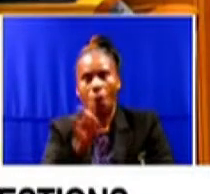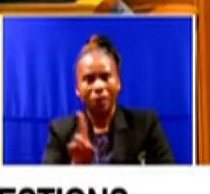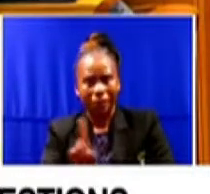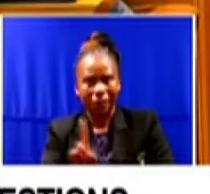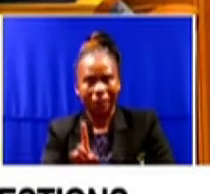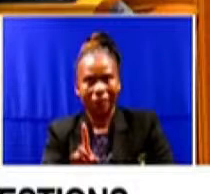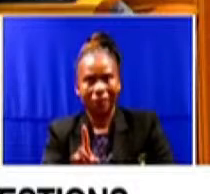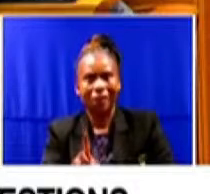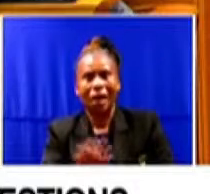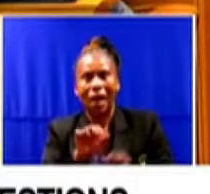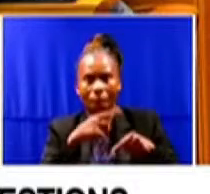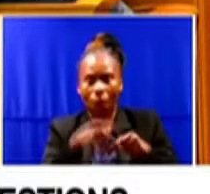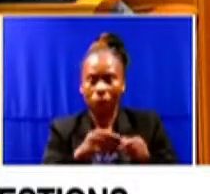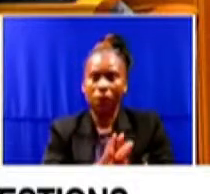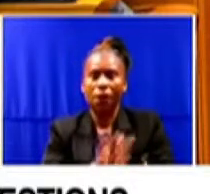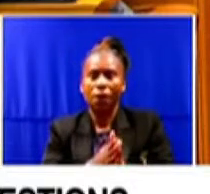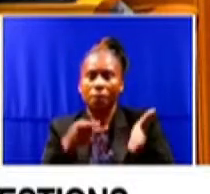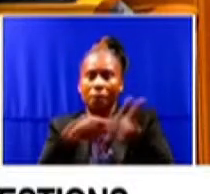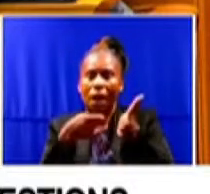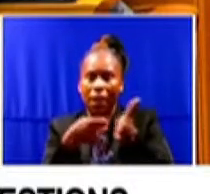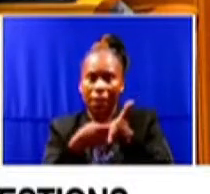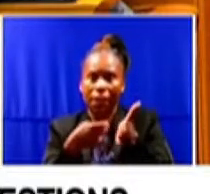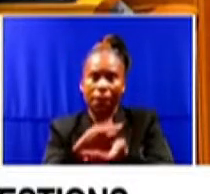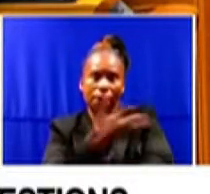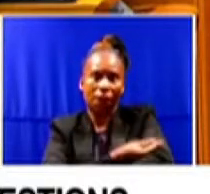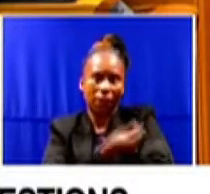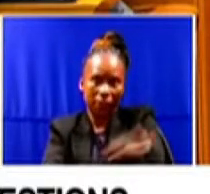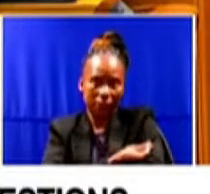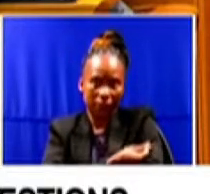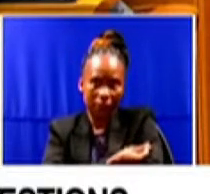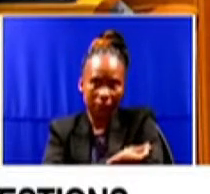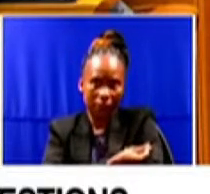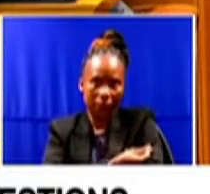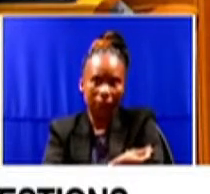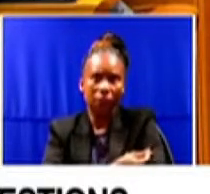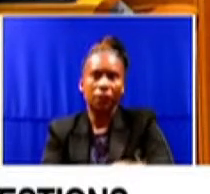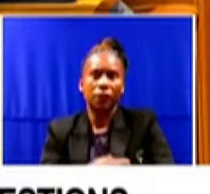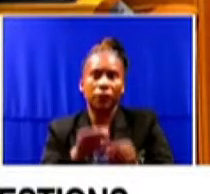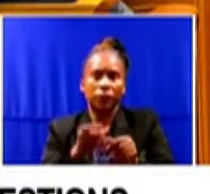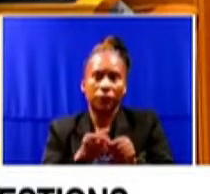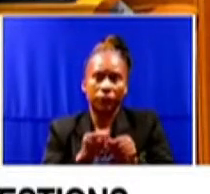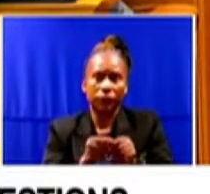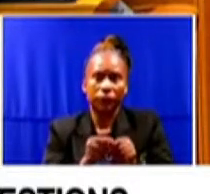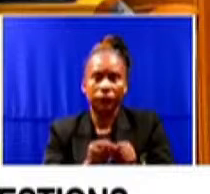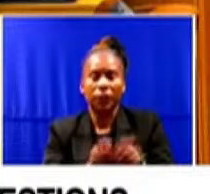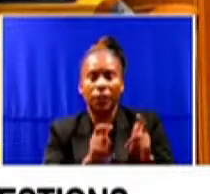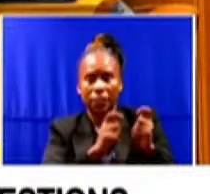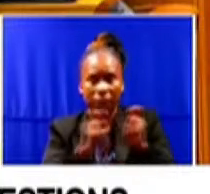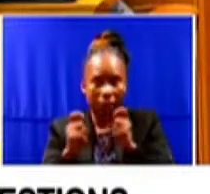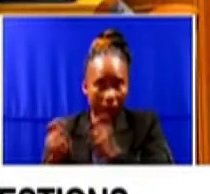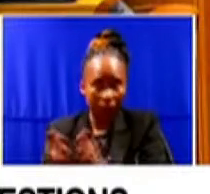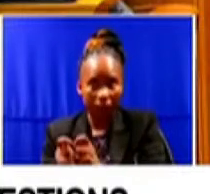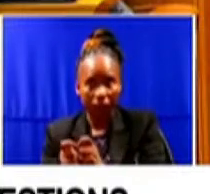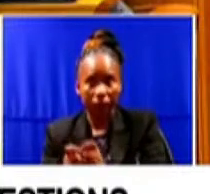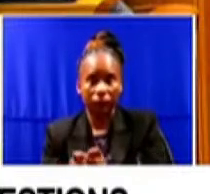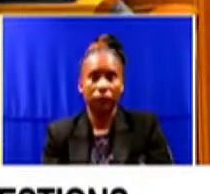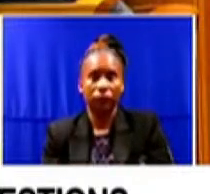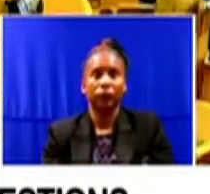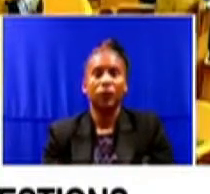terms of vaccine procurement and new surges in transmission, and particularly the threat of the new Indian